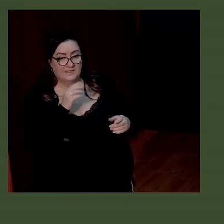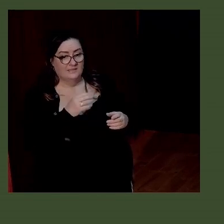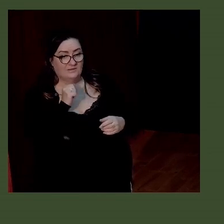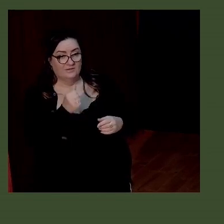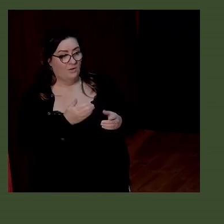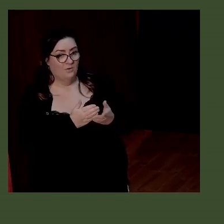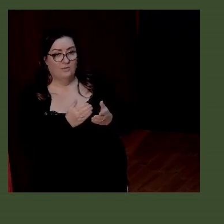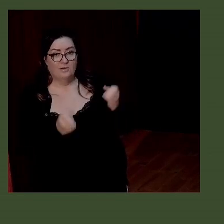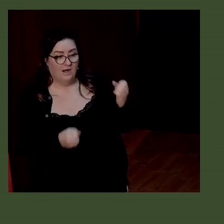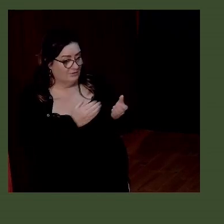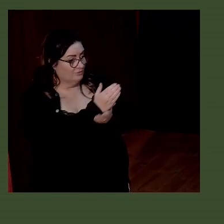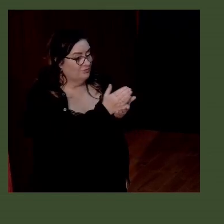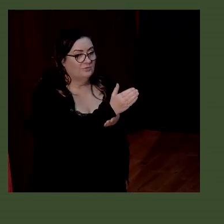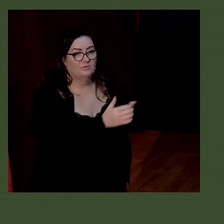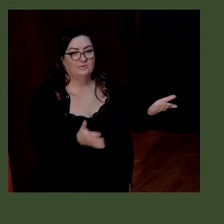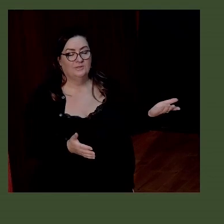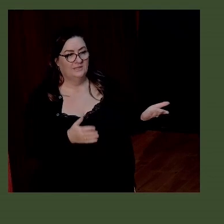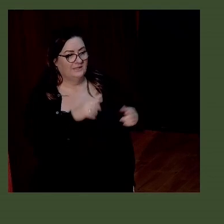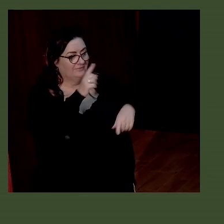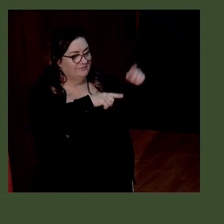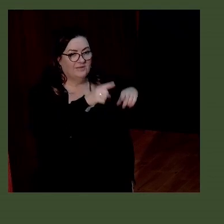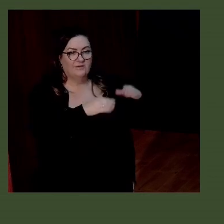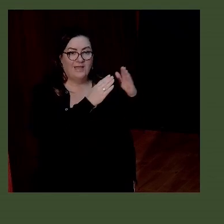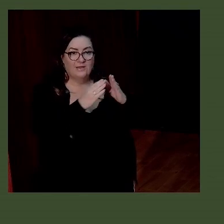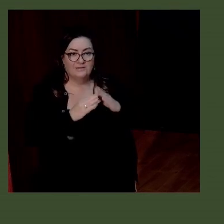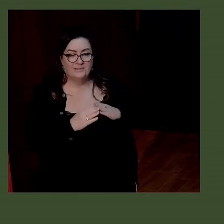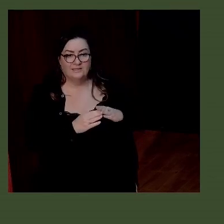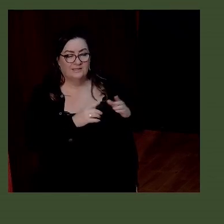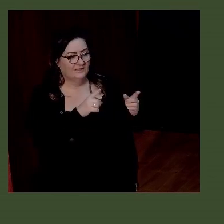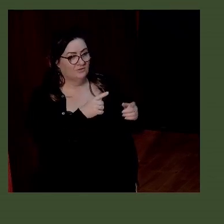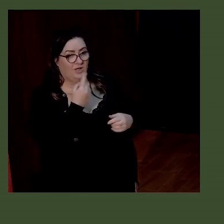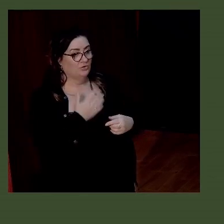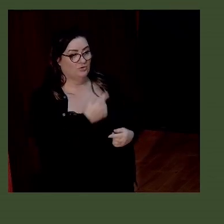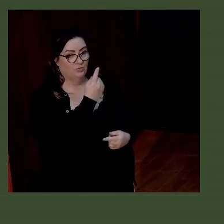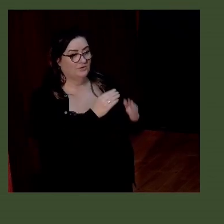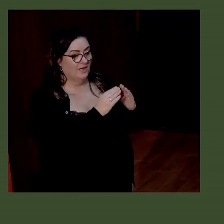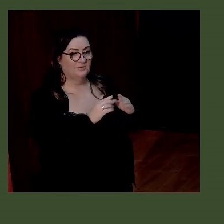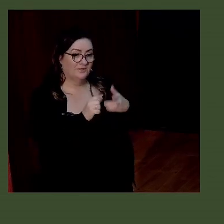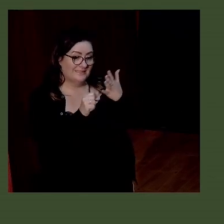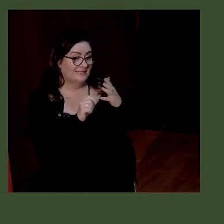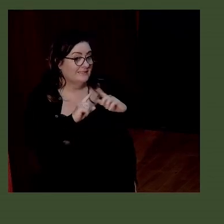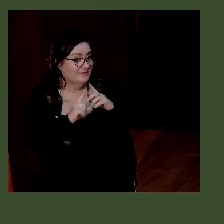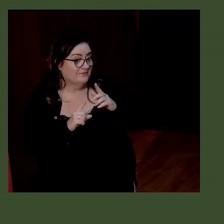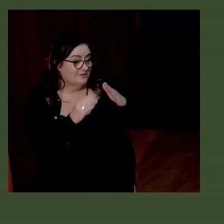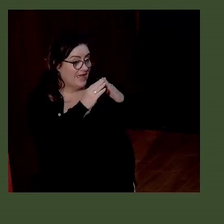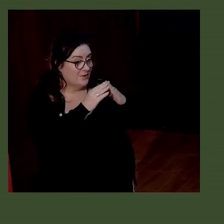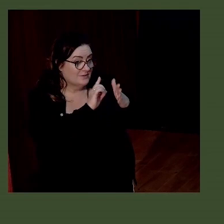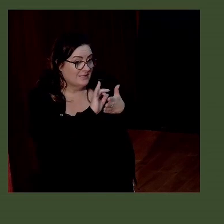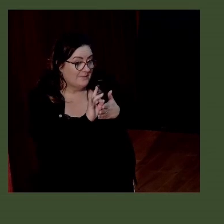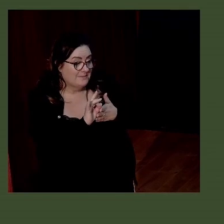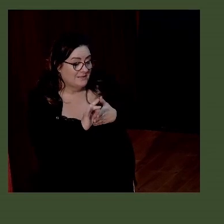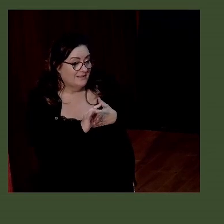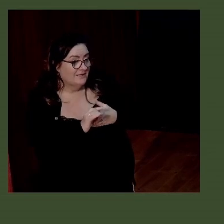place. The range of housing. No single house type, six different house types, all with